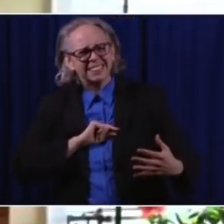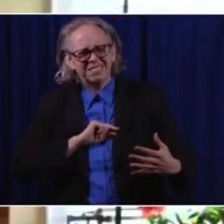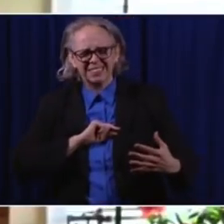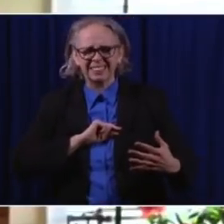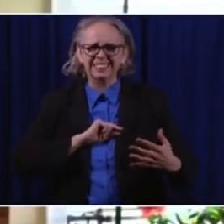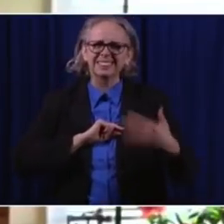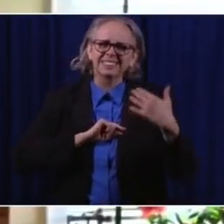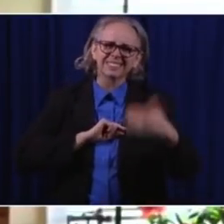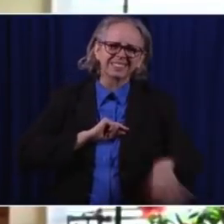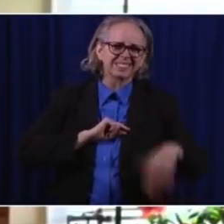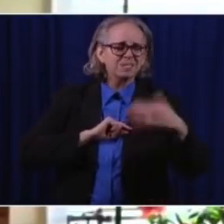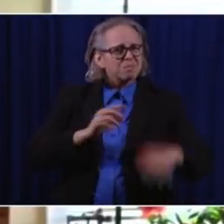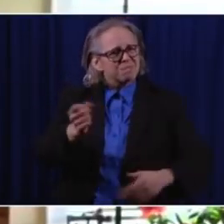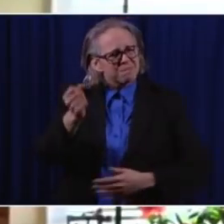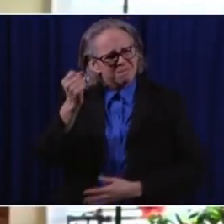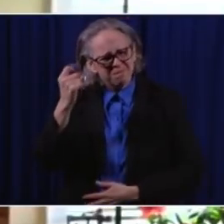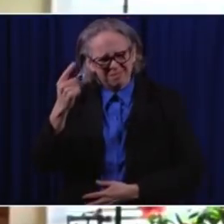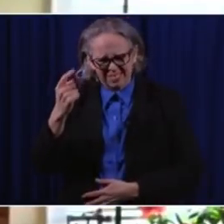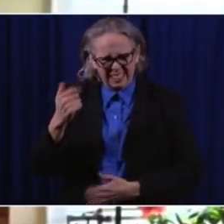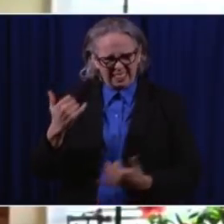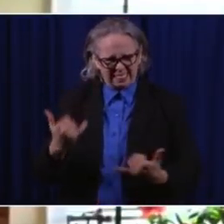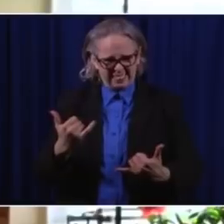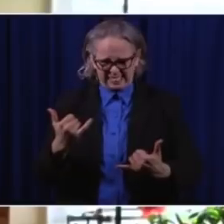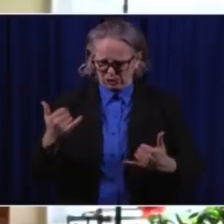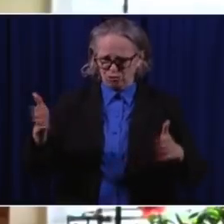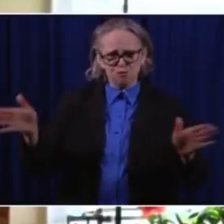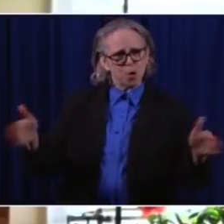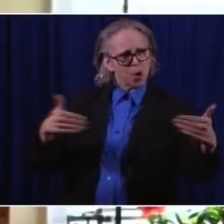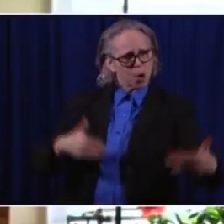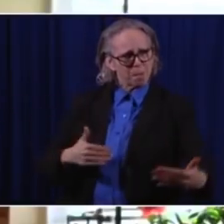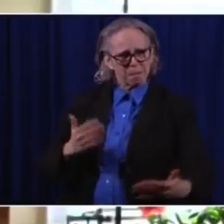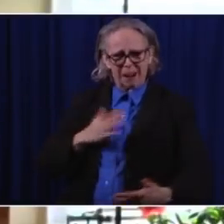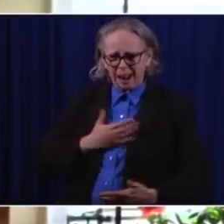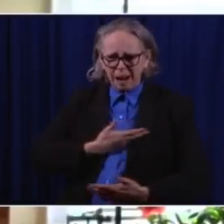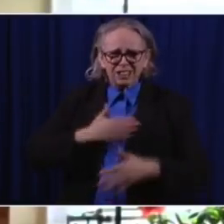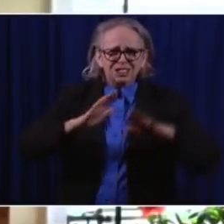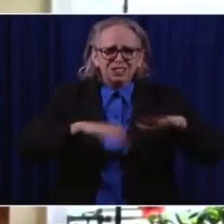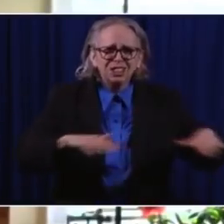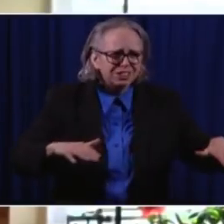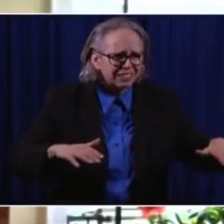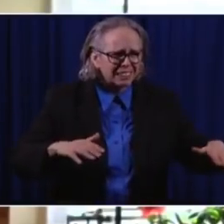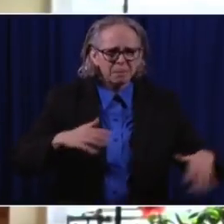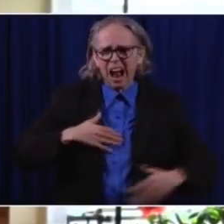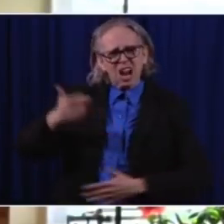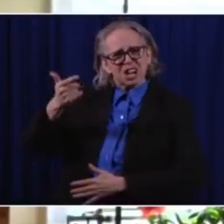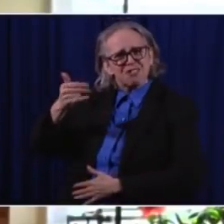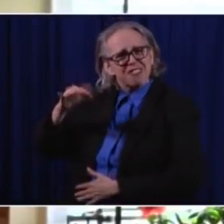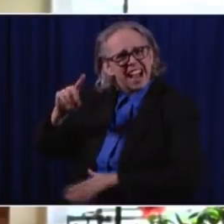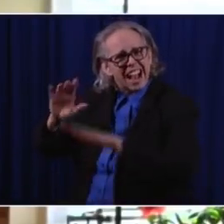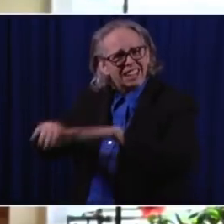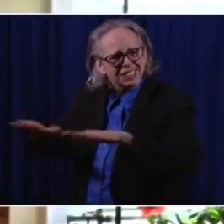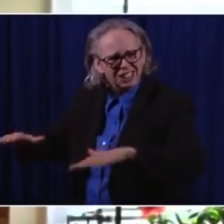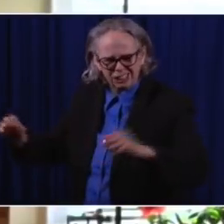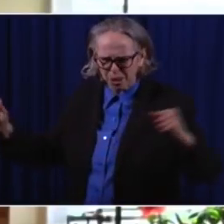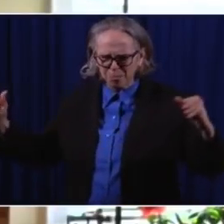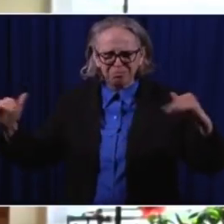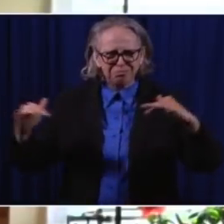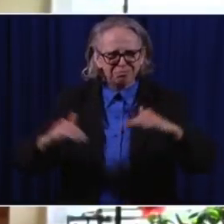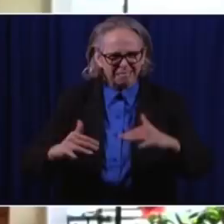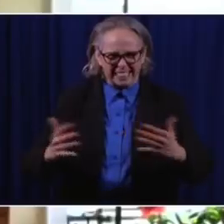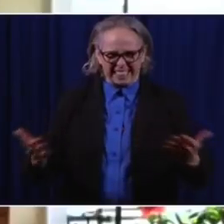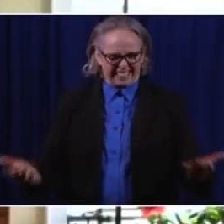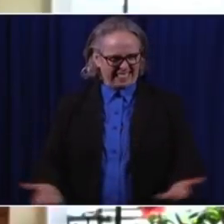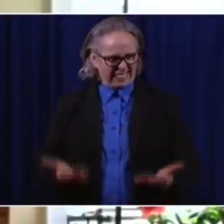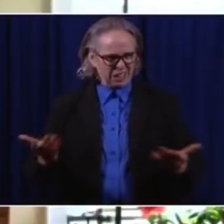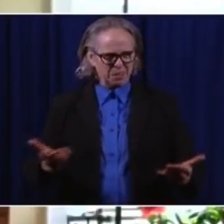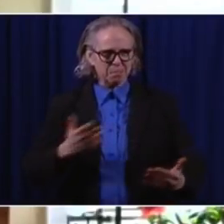room, my kids and my grandkids, our kids and grandkids gather together, and my 94-year-old